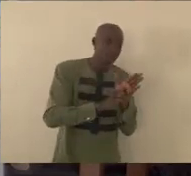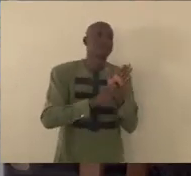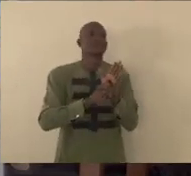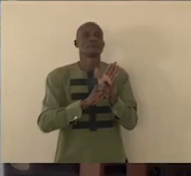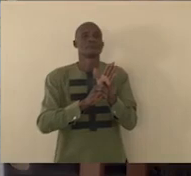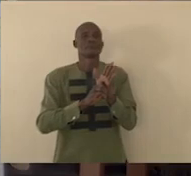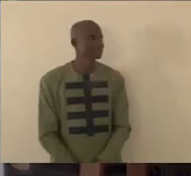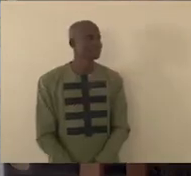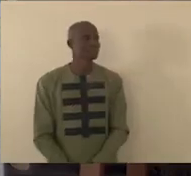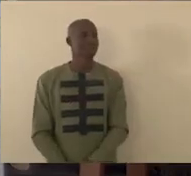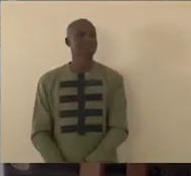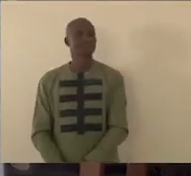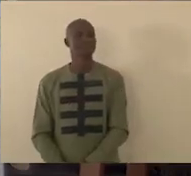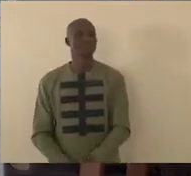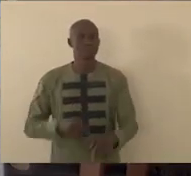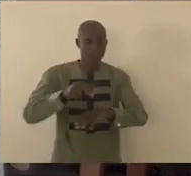scruples?